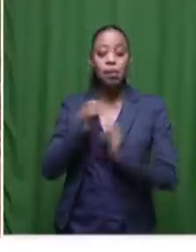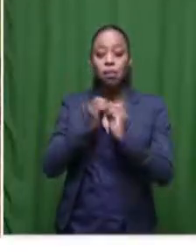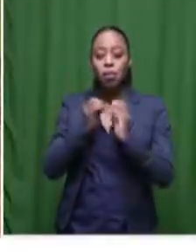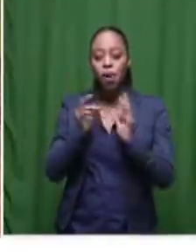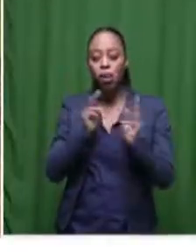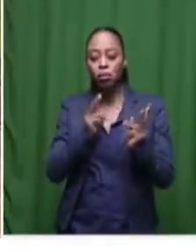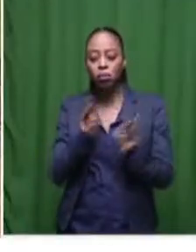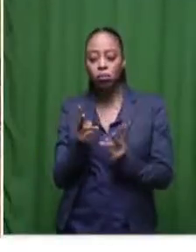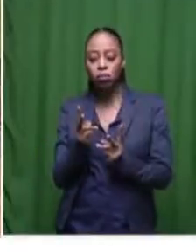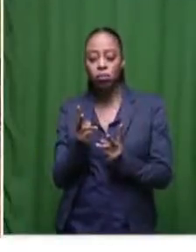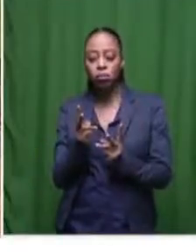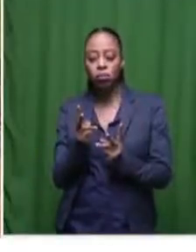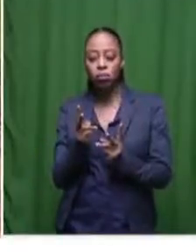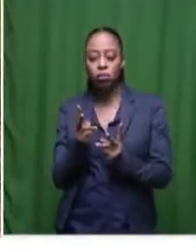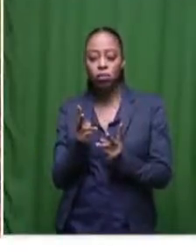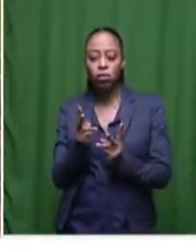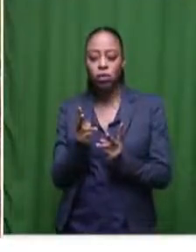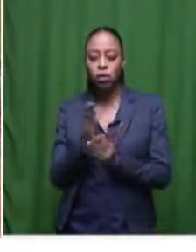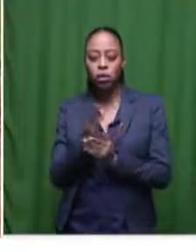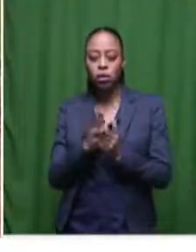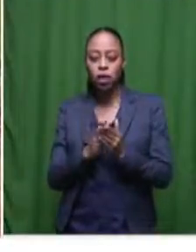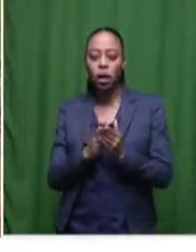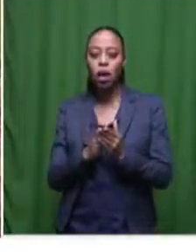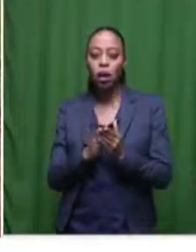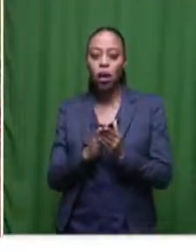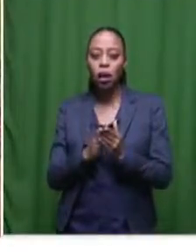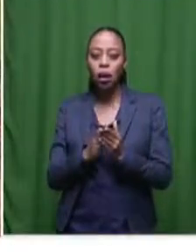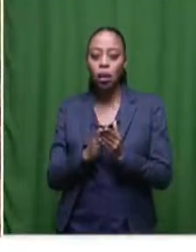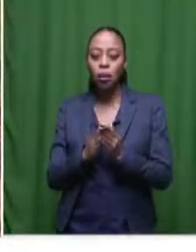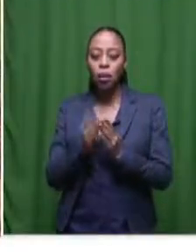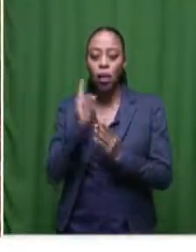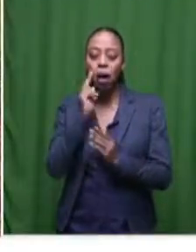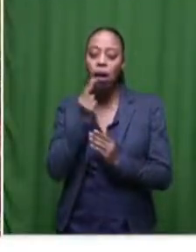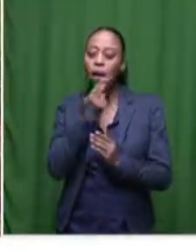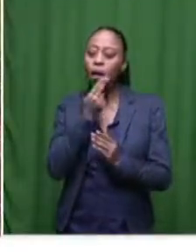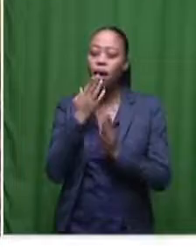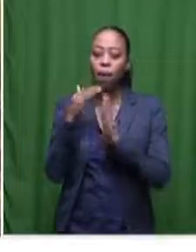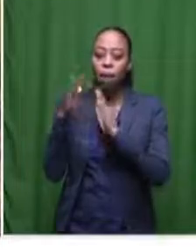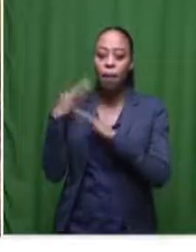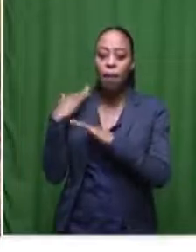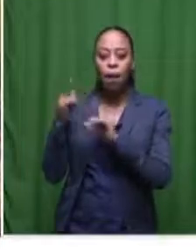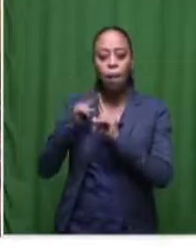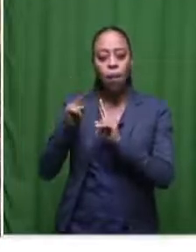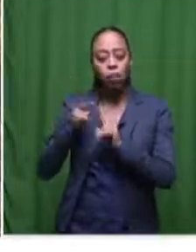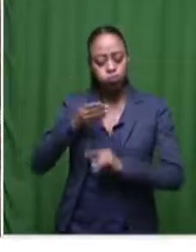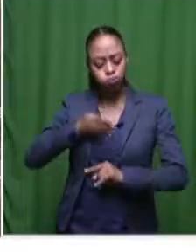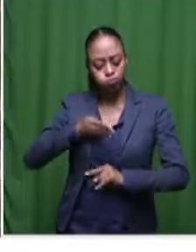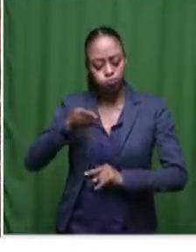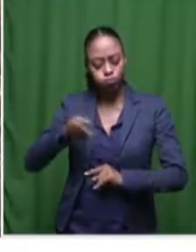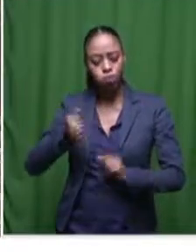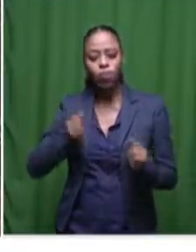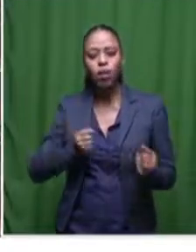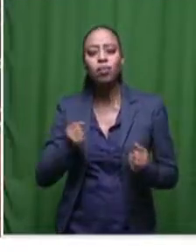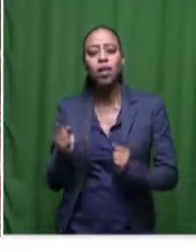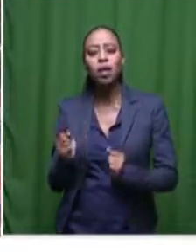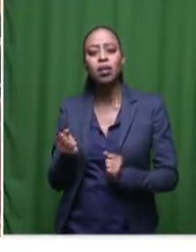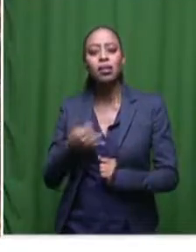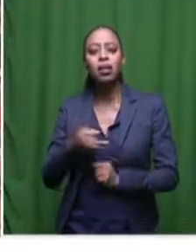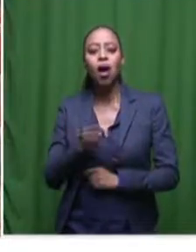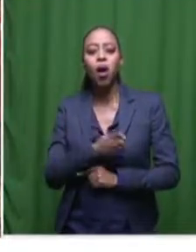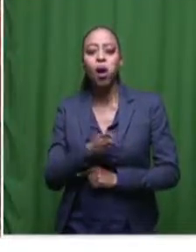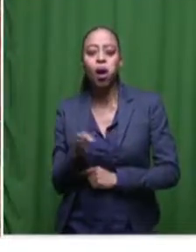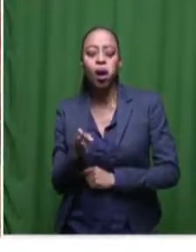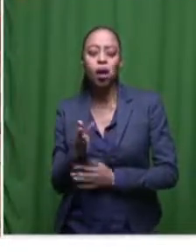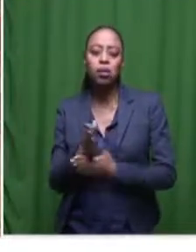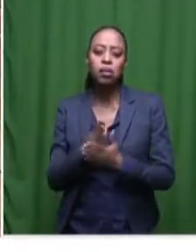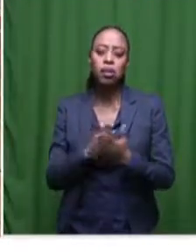at it and see a glorious past, that is ever present in this procession, many people look